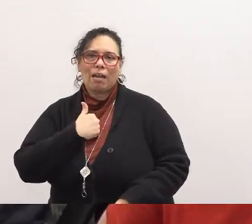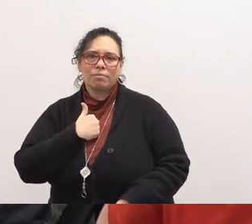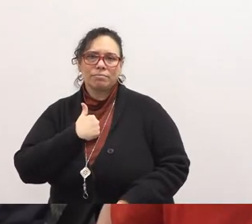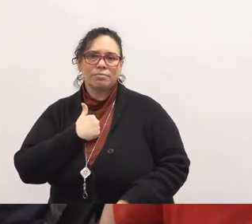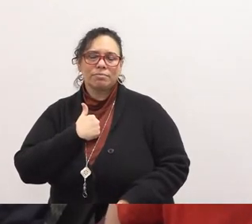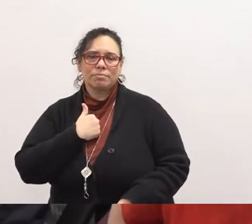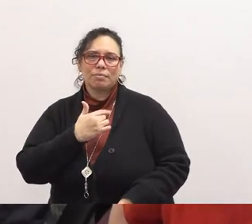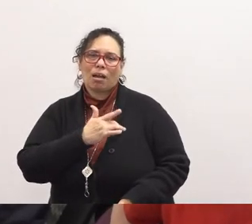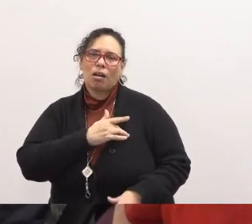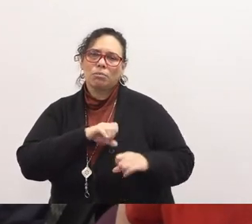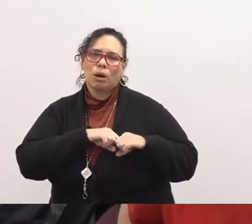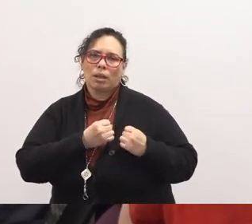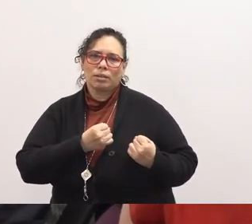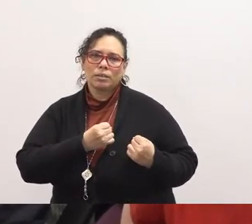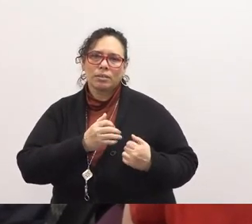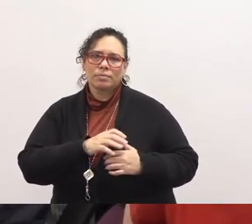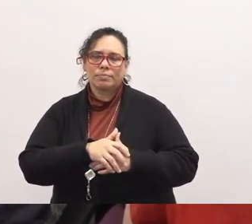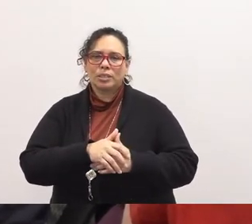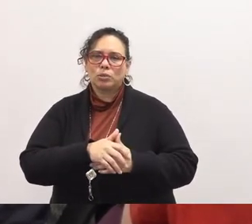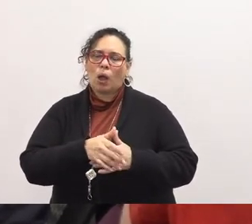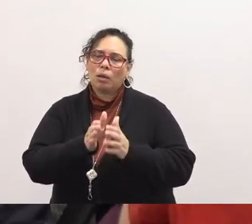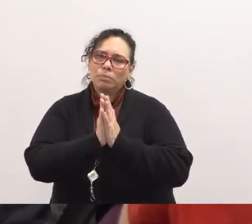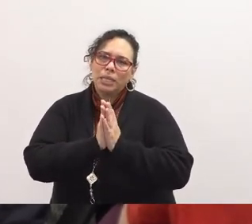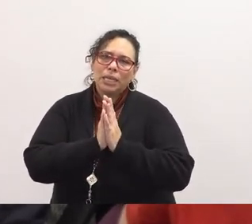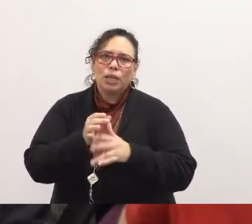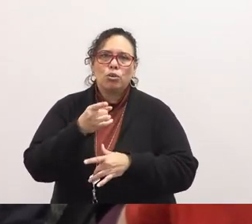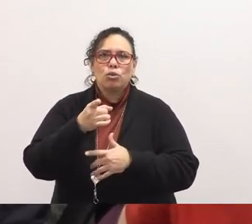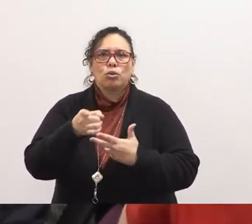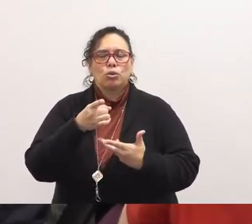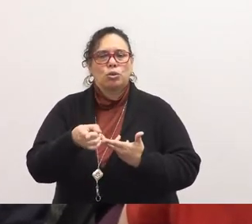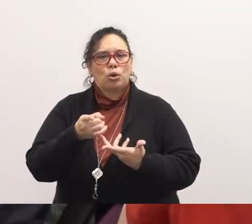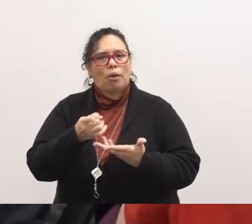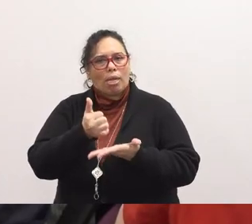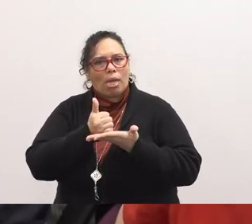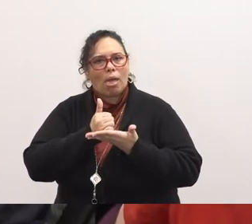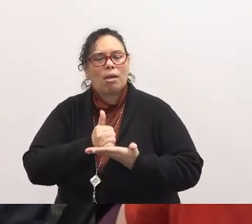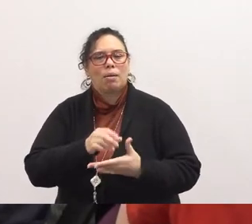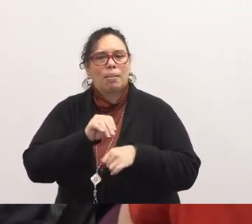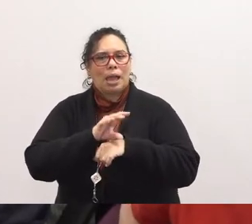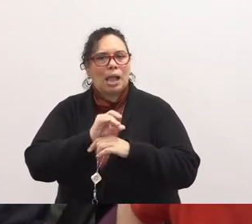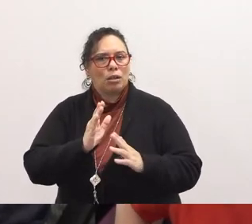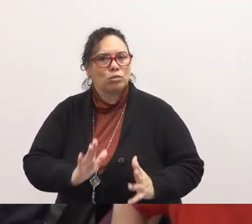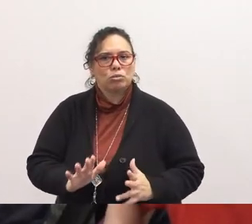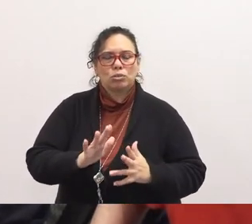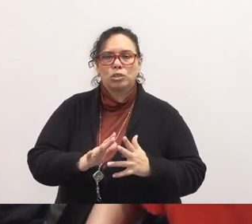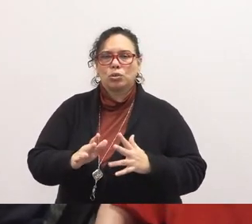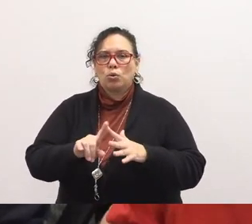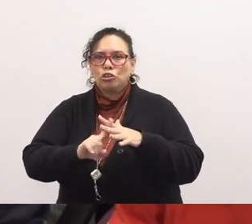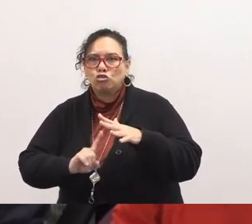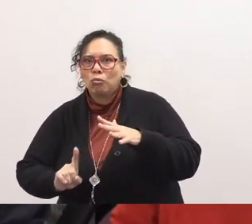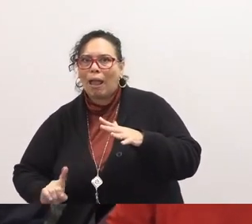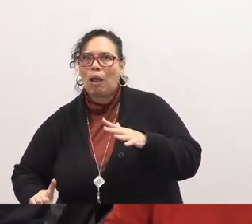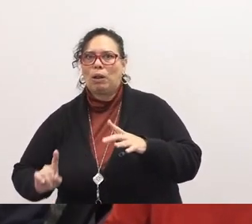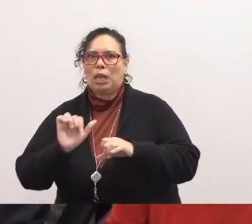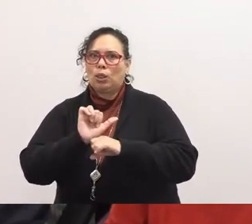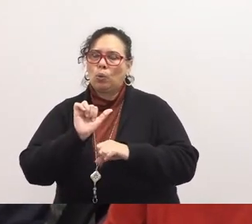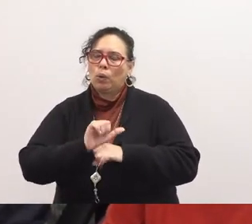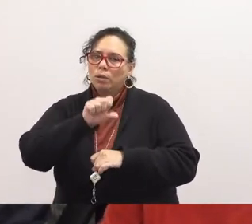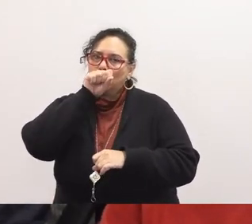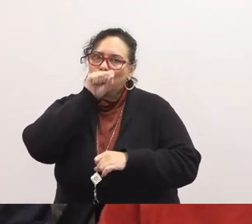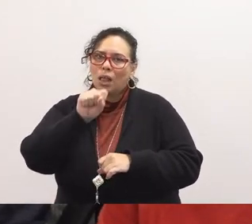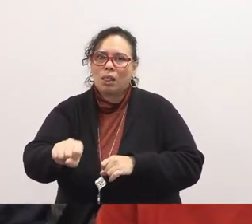it's heartbreaking. I'm pleading with you to send a life raft to our counselors that are drowning in the work that we